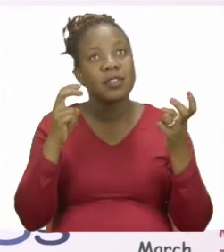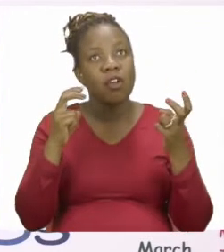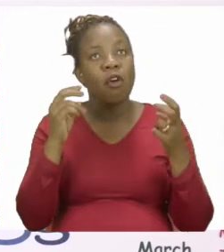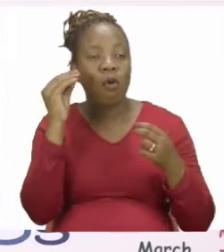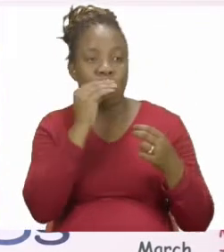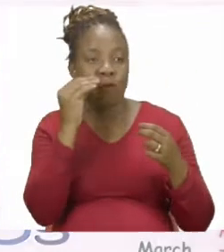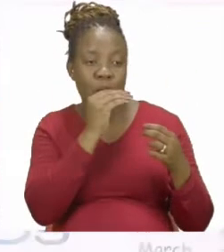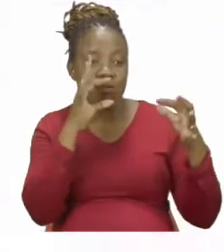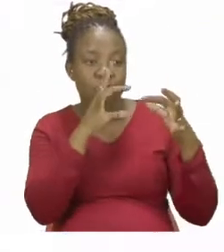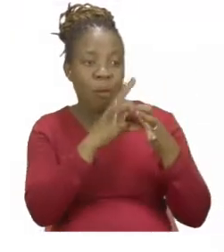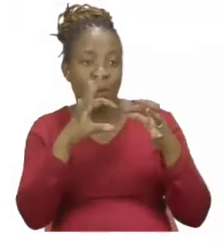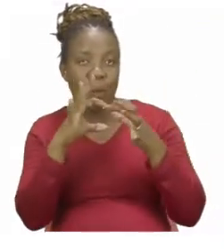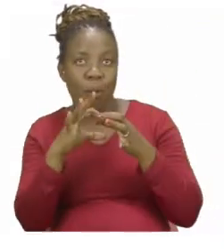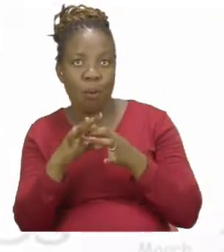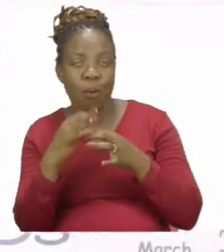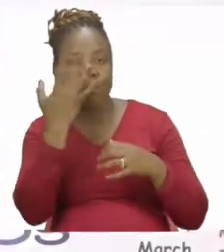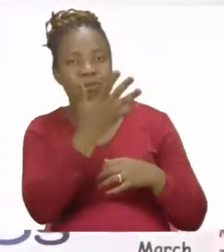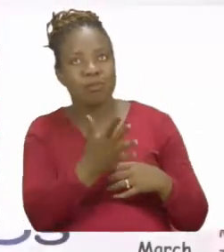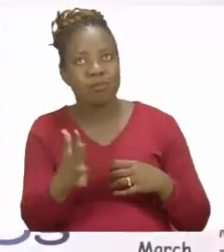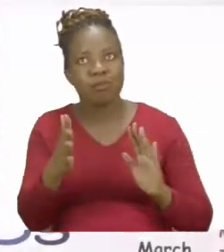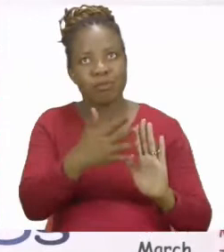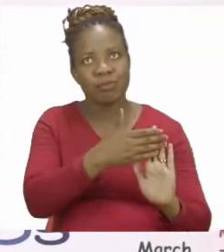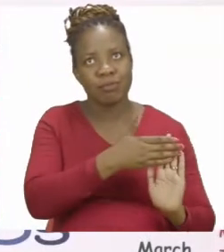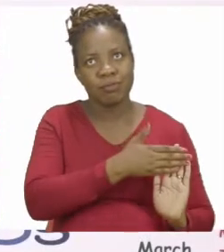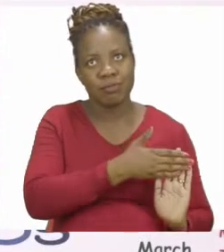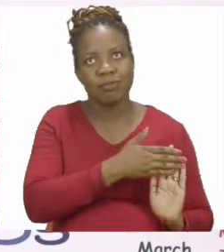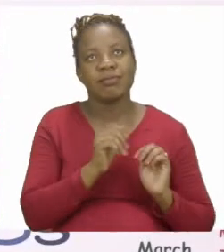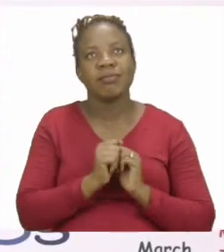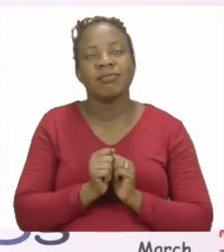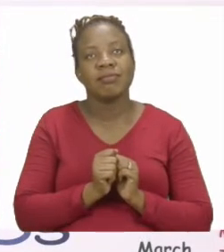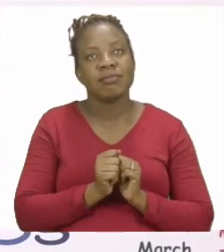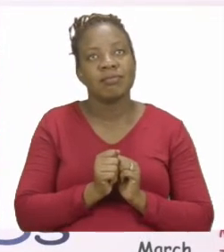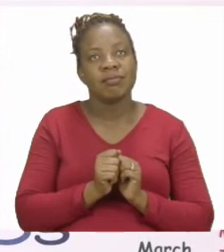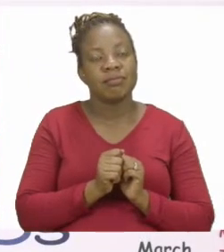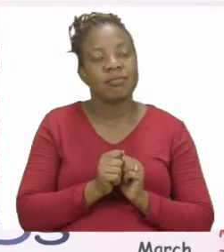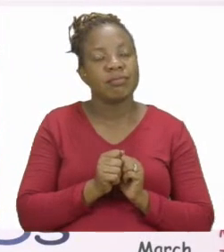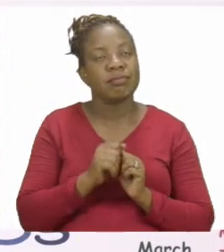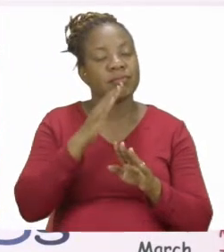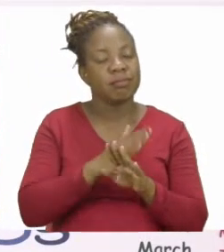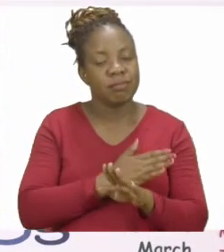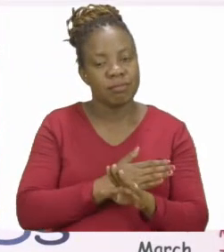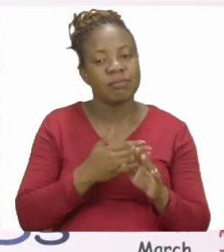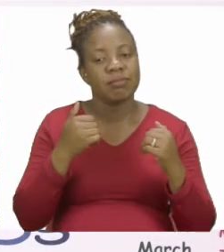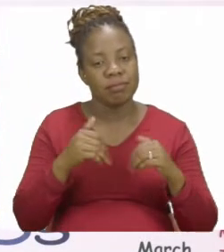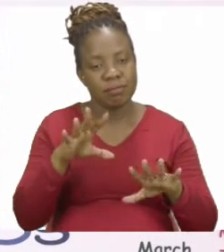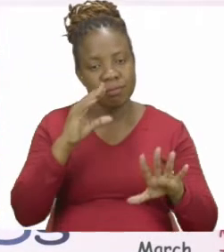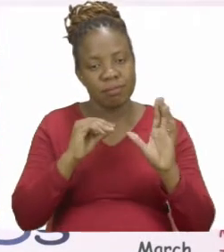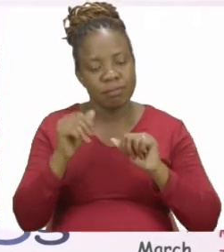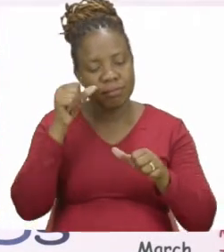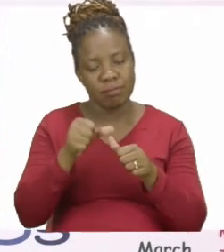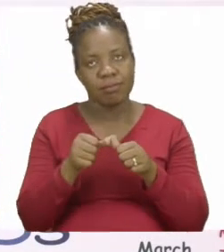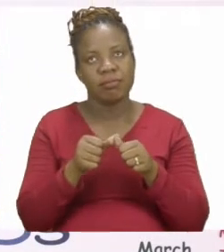chain and saving water. Now, before we start with our lesson today, we need to remember to